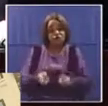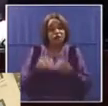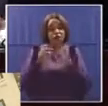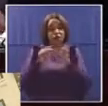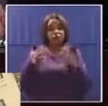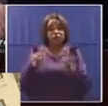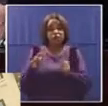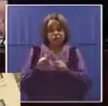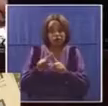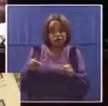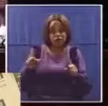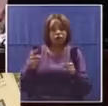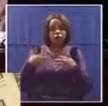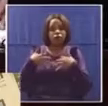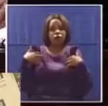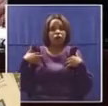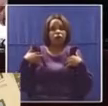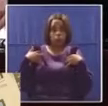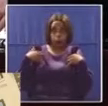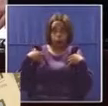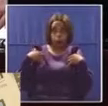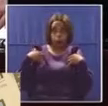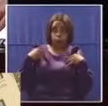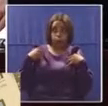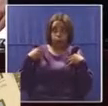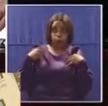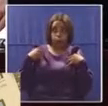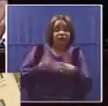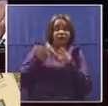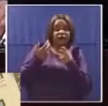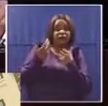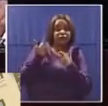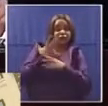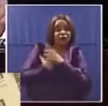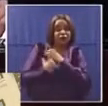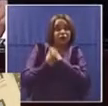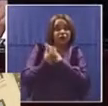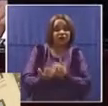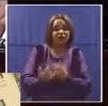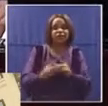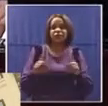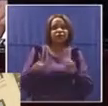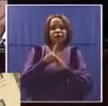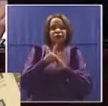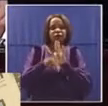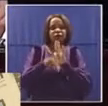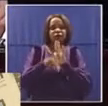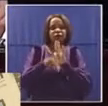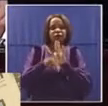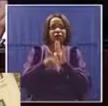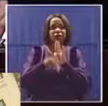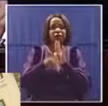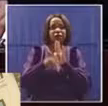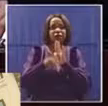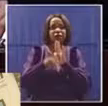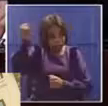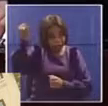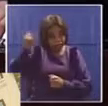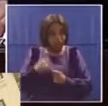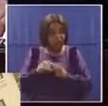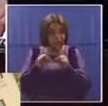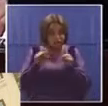serial rapist and murderer had escaped. And it appears that there's no policy in place. Imagine if rape victims had seen Bester